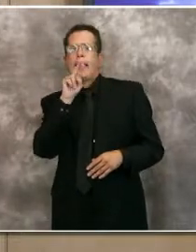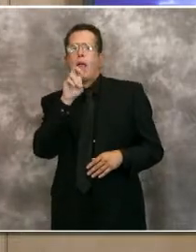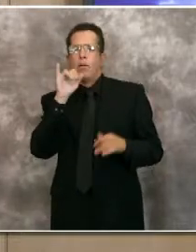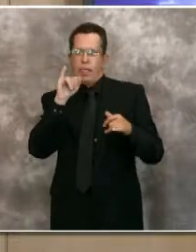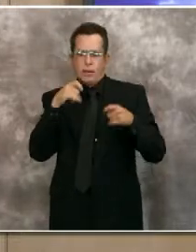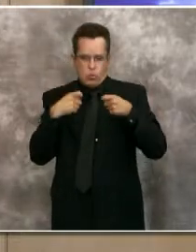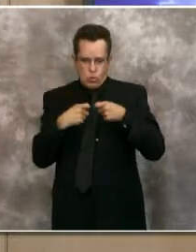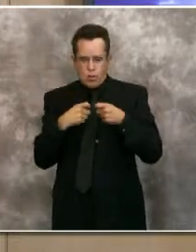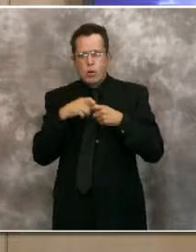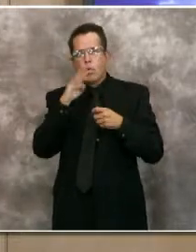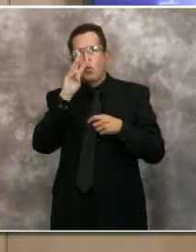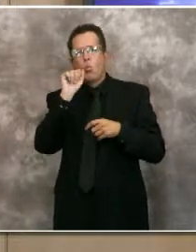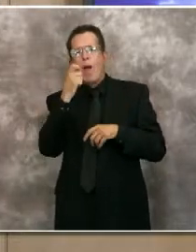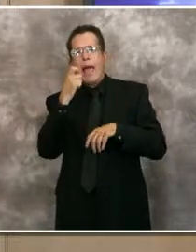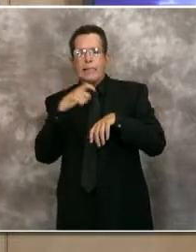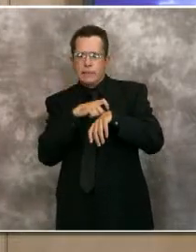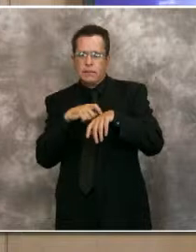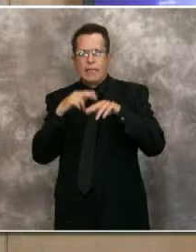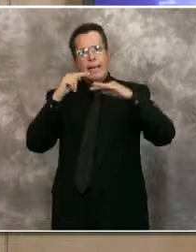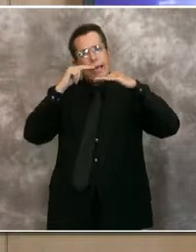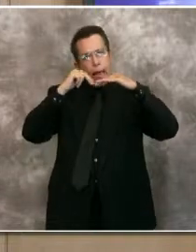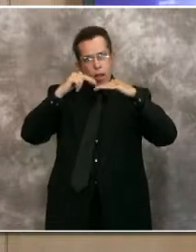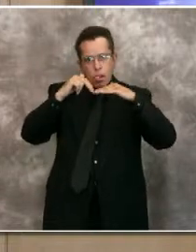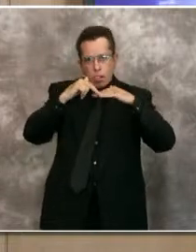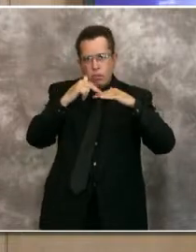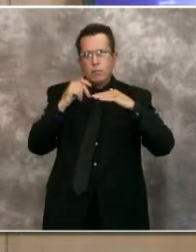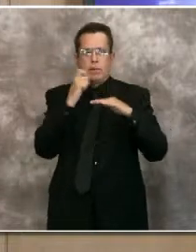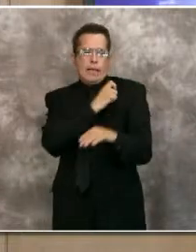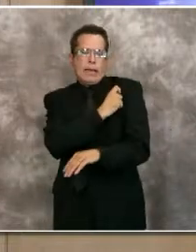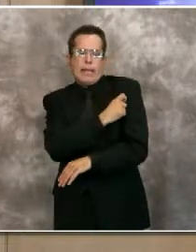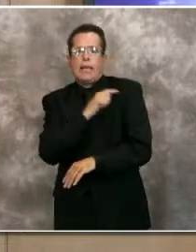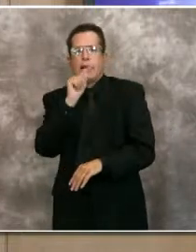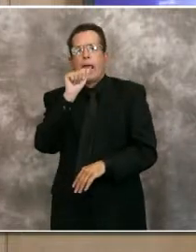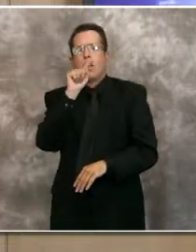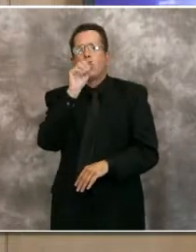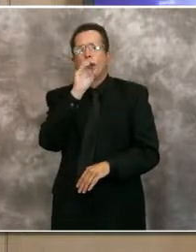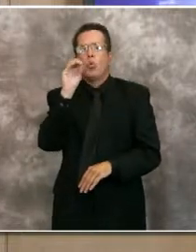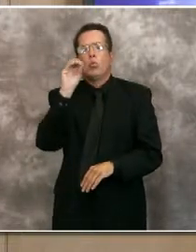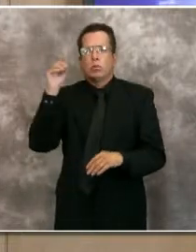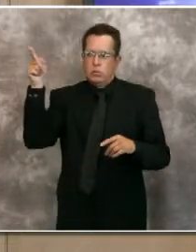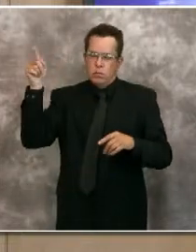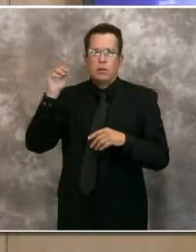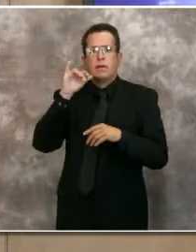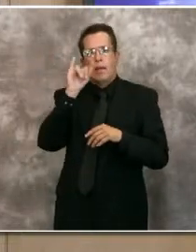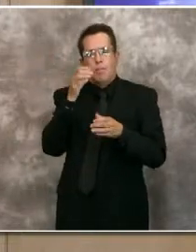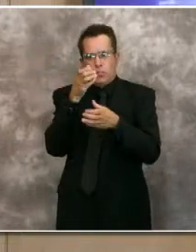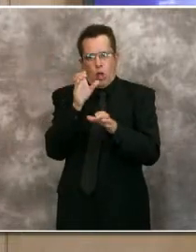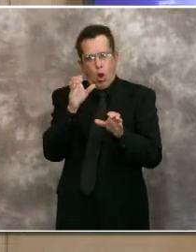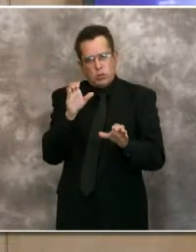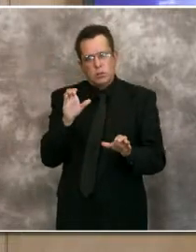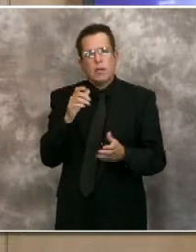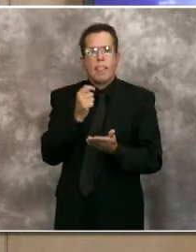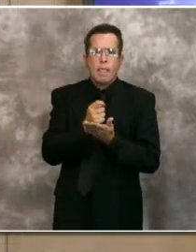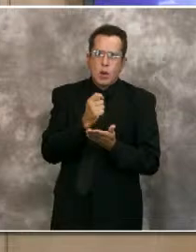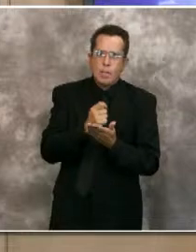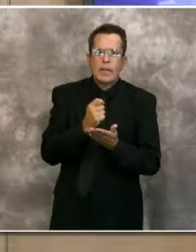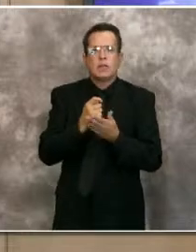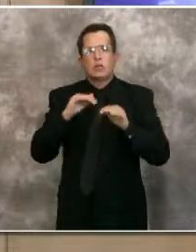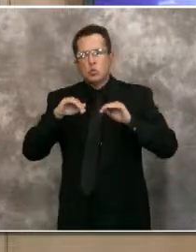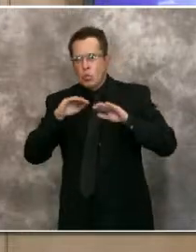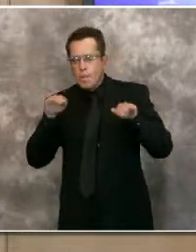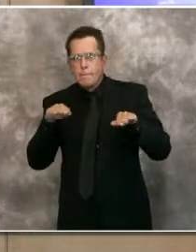electrolysis and waxing, nail salons, tattoo parlors and piercing shops, and massage therapy in a